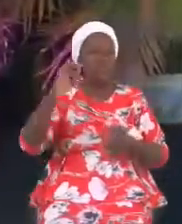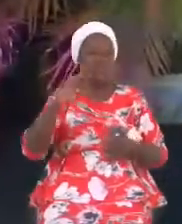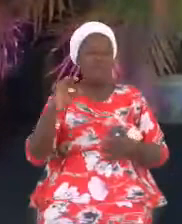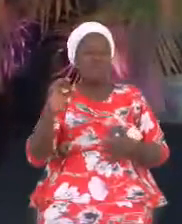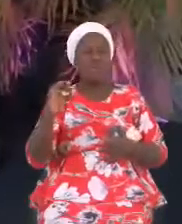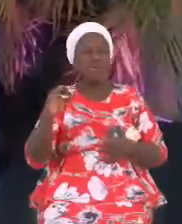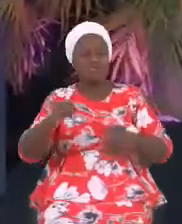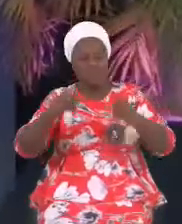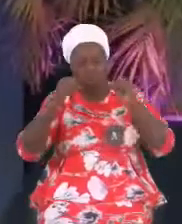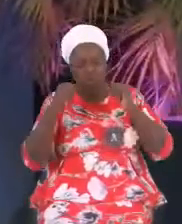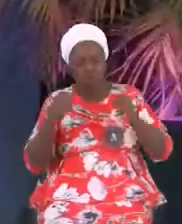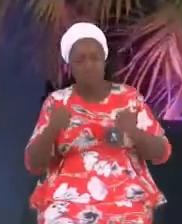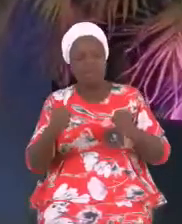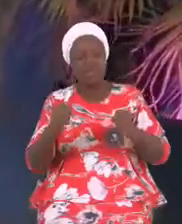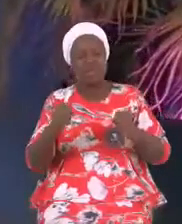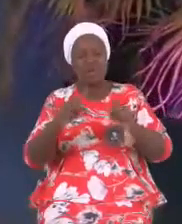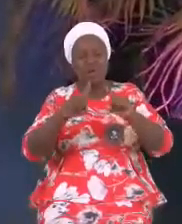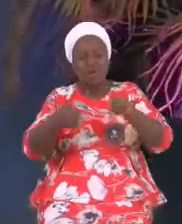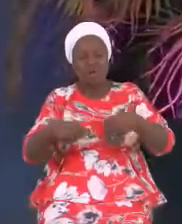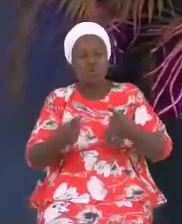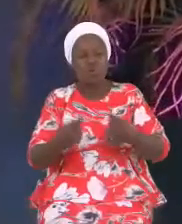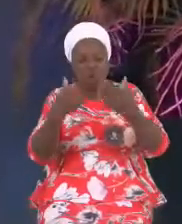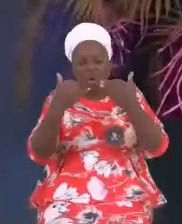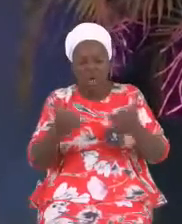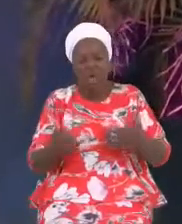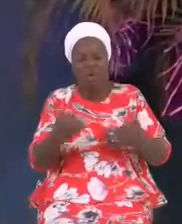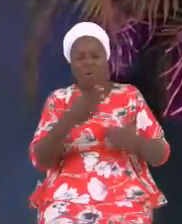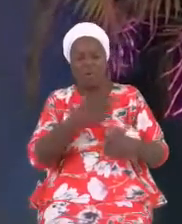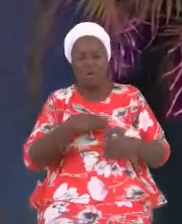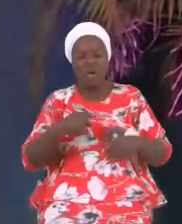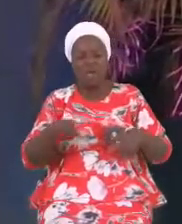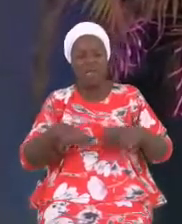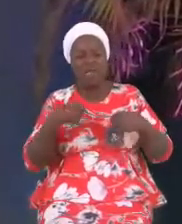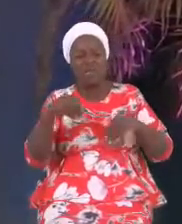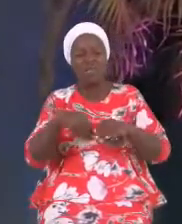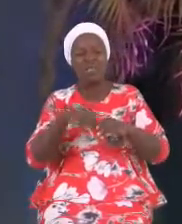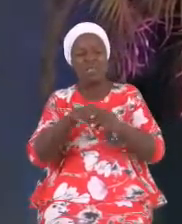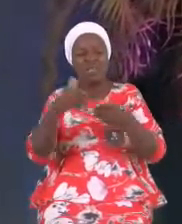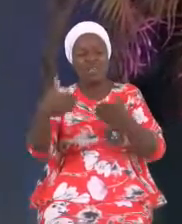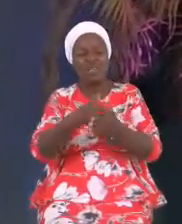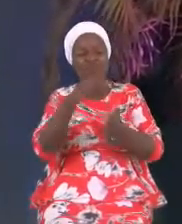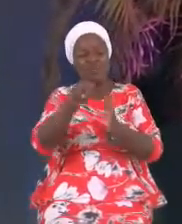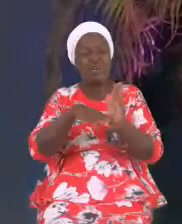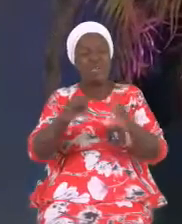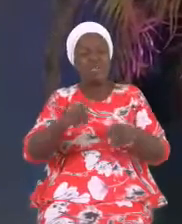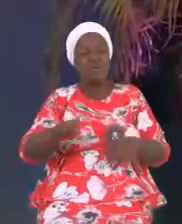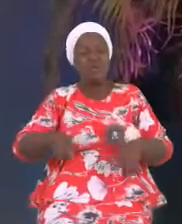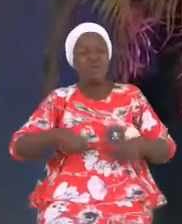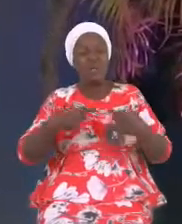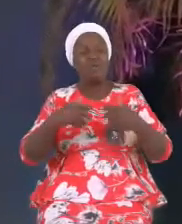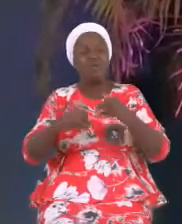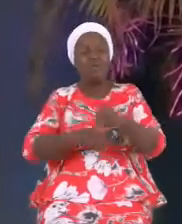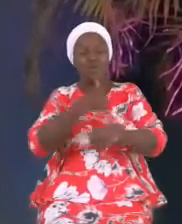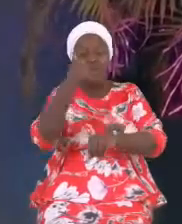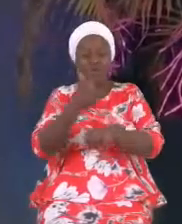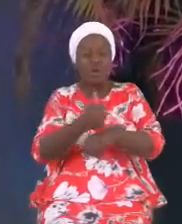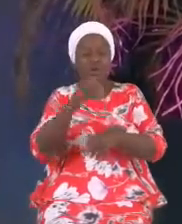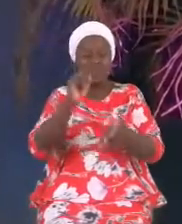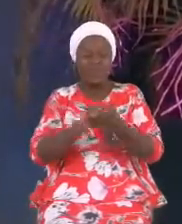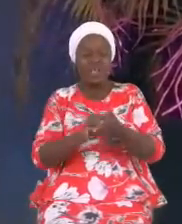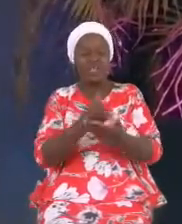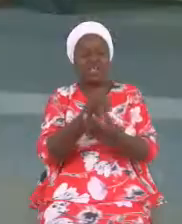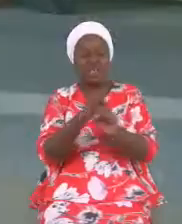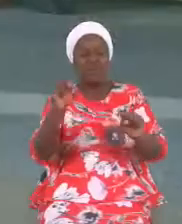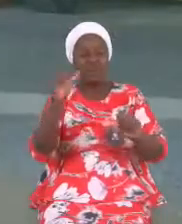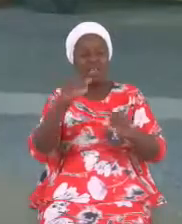the spiritual saint, to go now and live in newness of life. Confirm that salvation in every